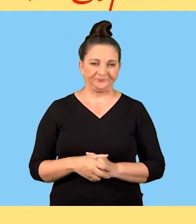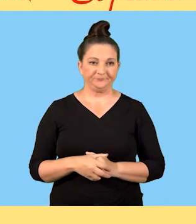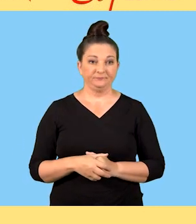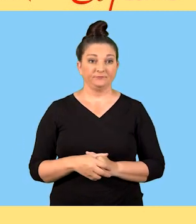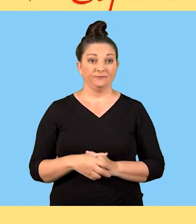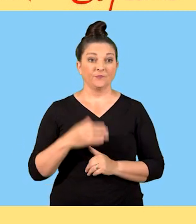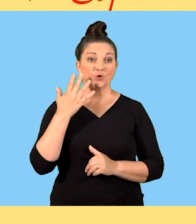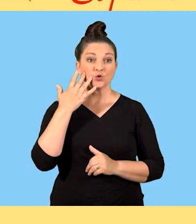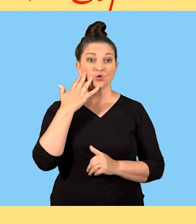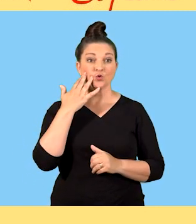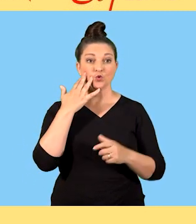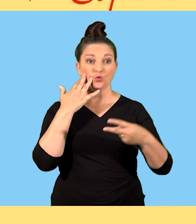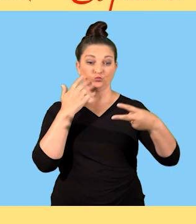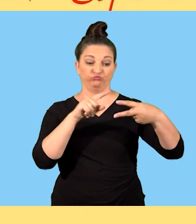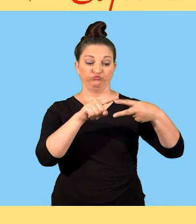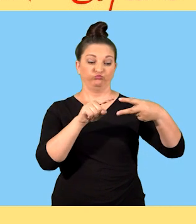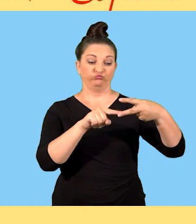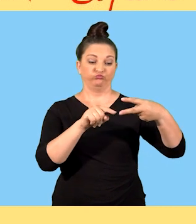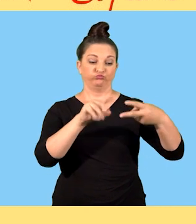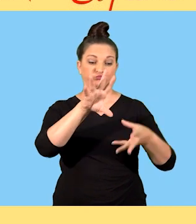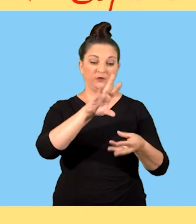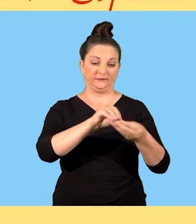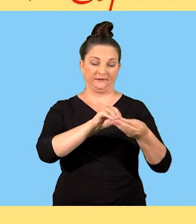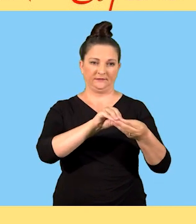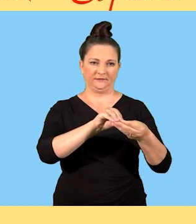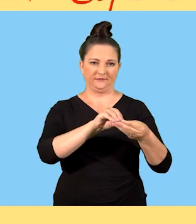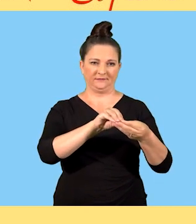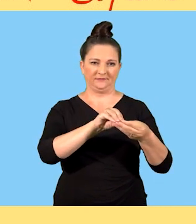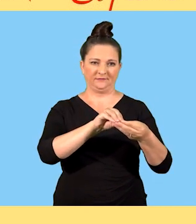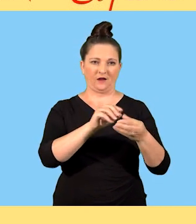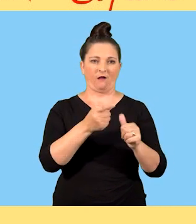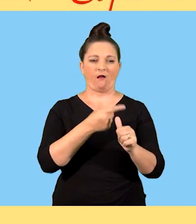So when we have added it, we'll now end up with